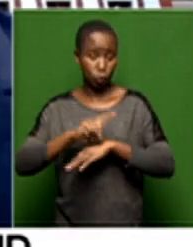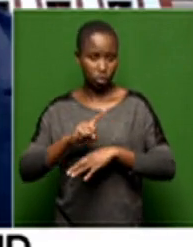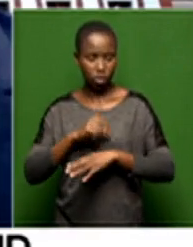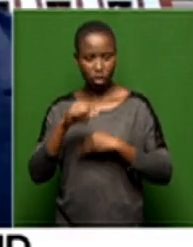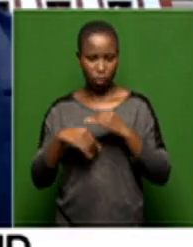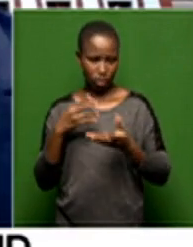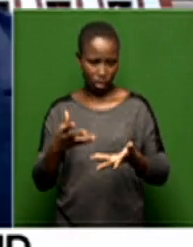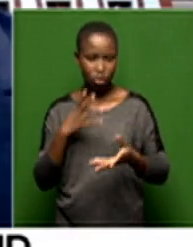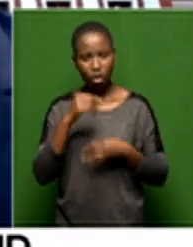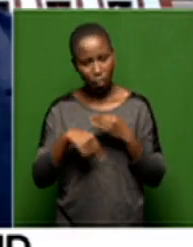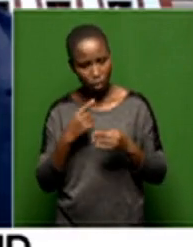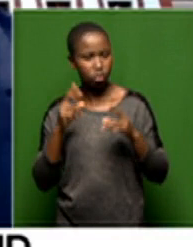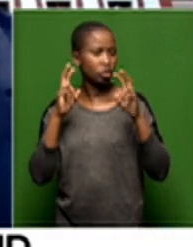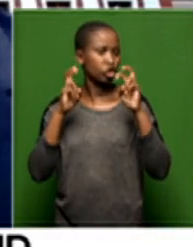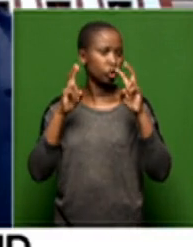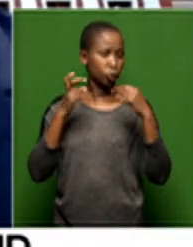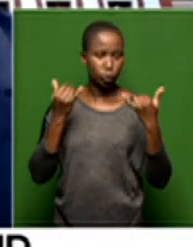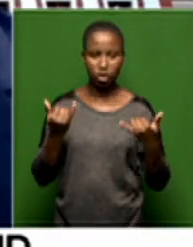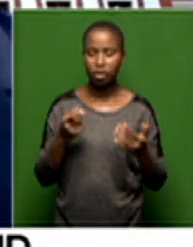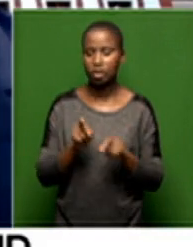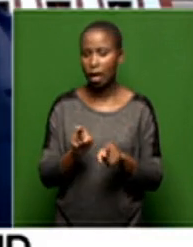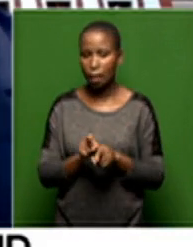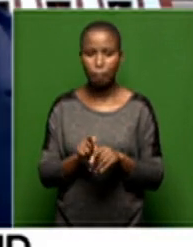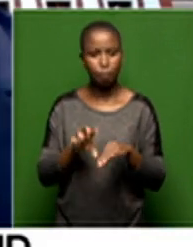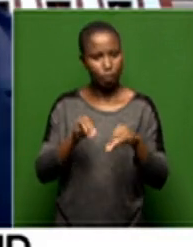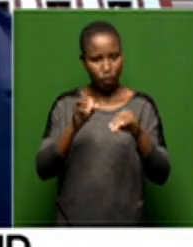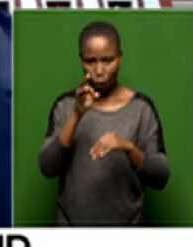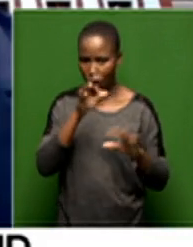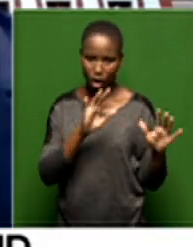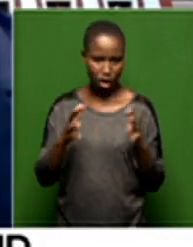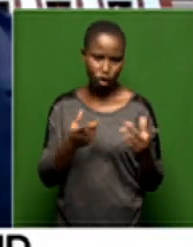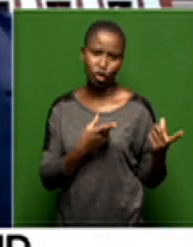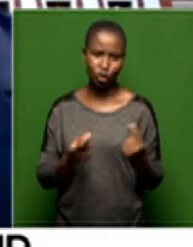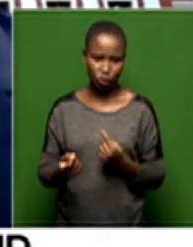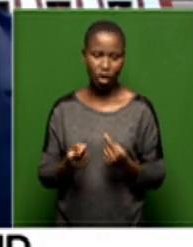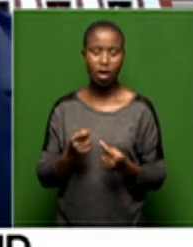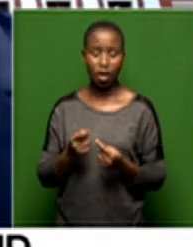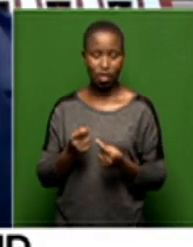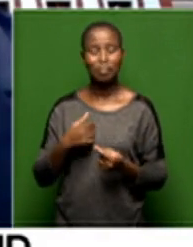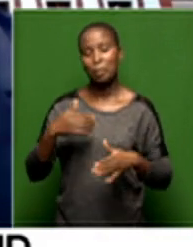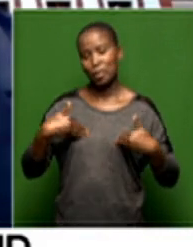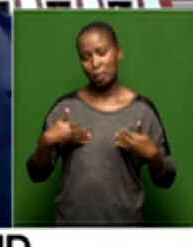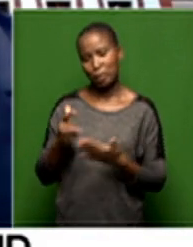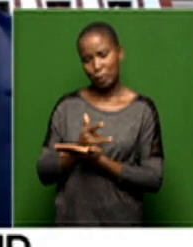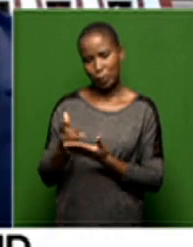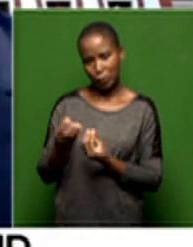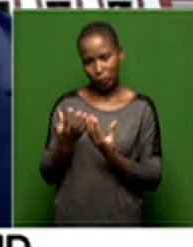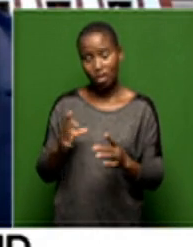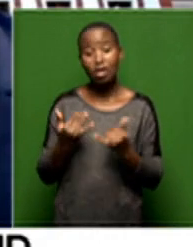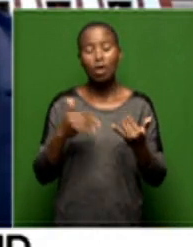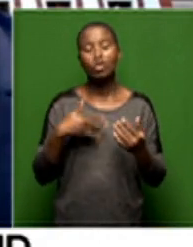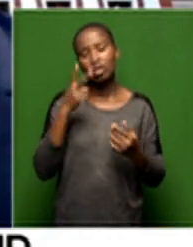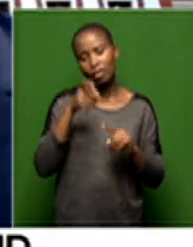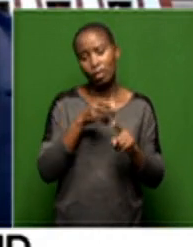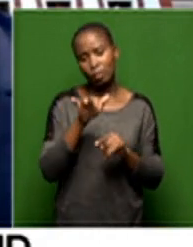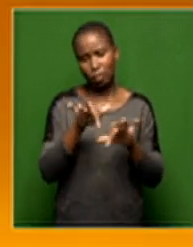It's talking about these issues and moving them forward. And I'm glad you've availed us this morning. But now we want to hear from South Africans. We've got